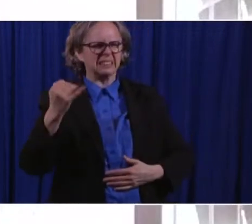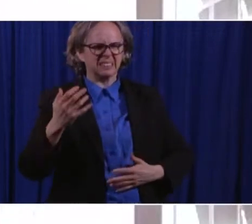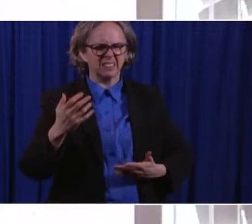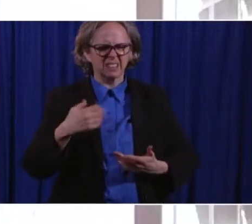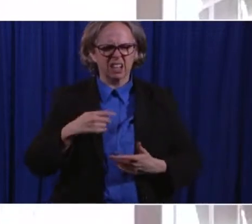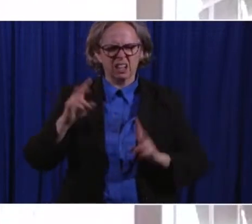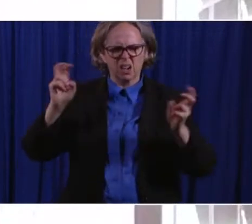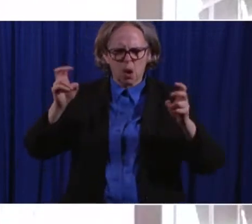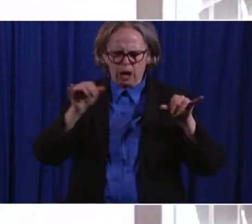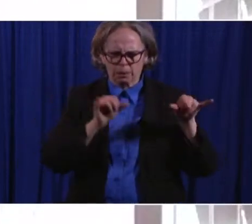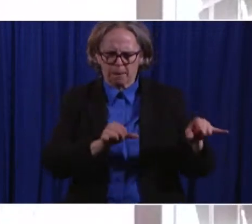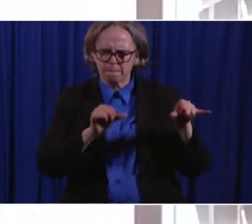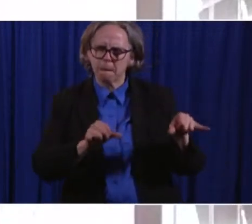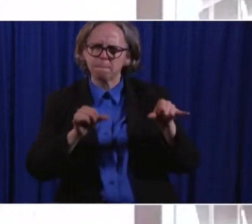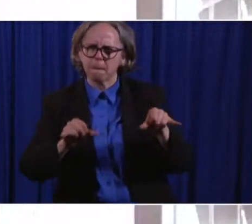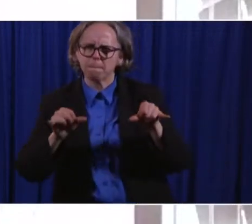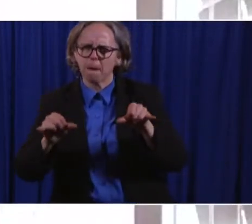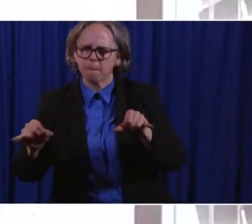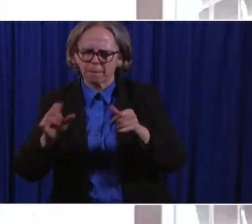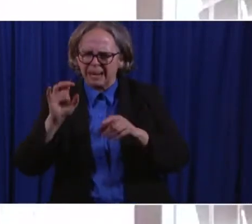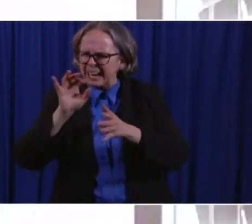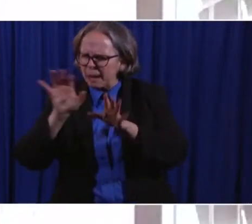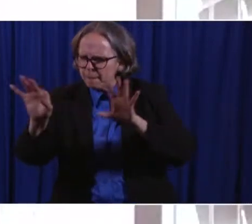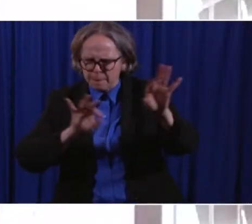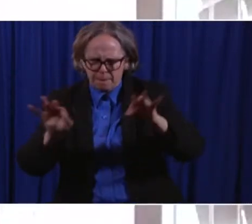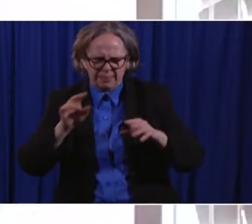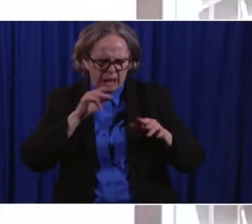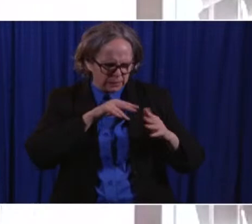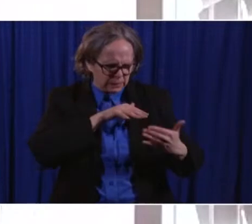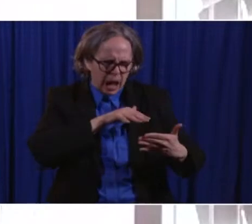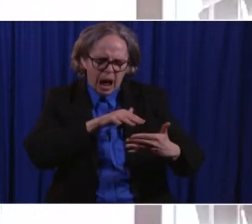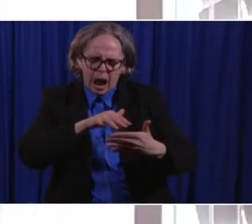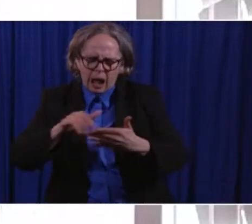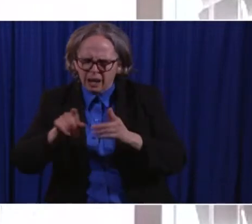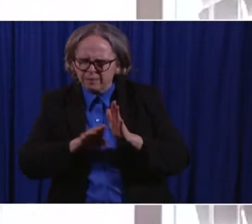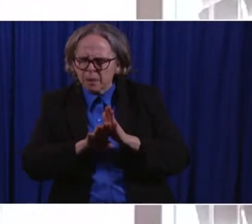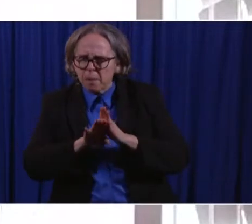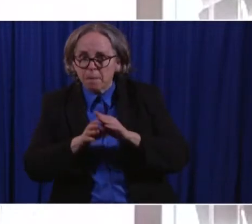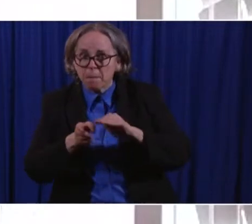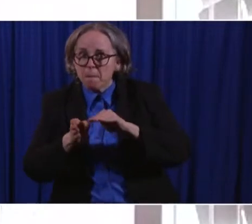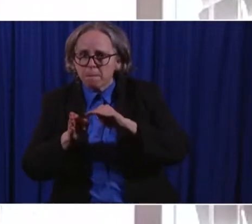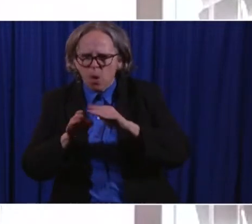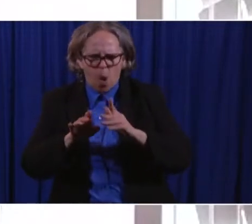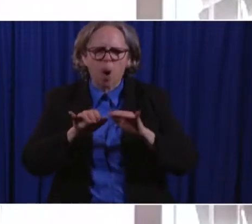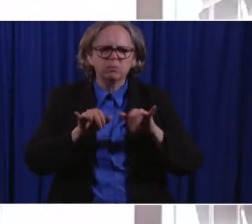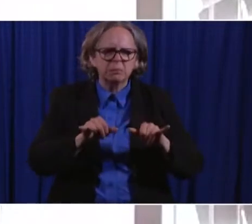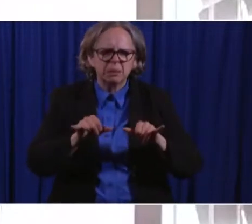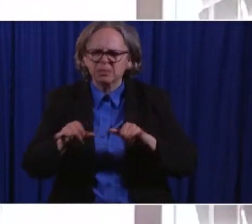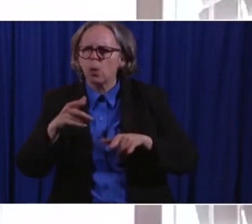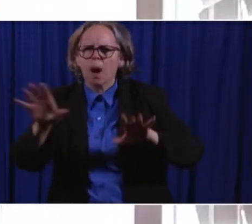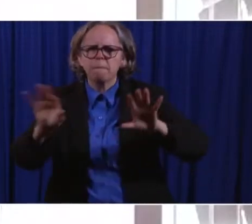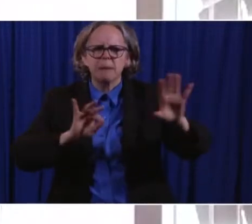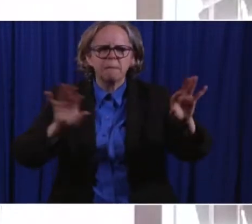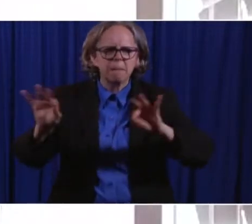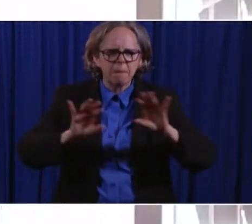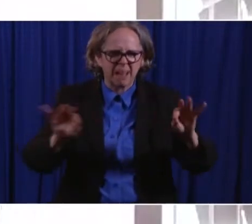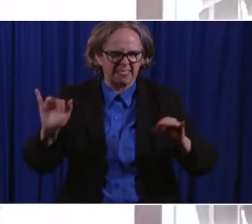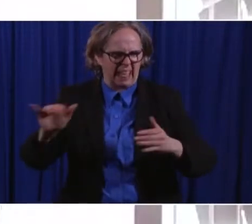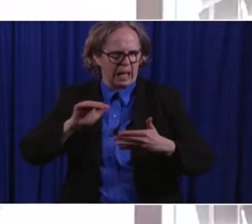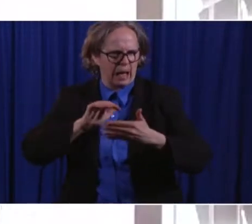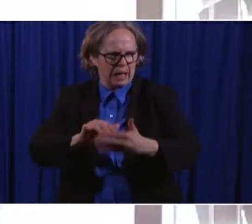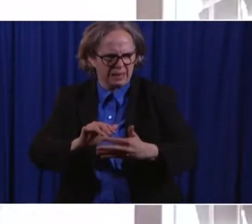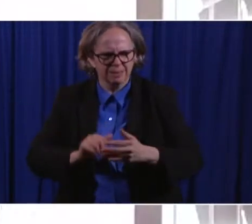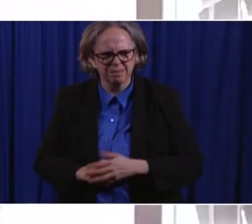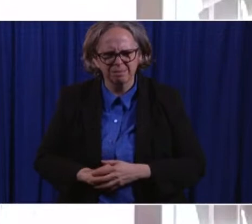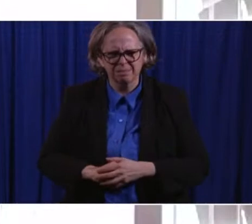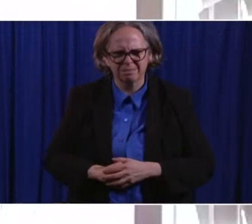is that we are able to test only a subset of all the